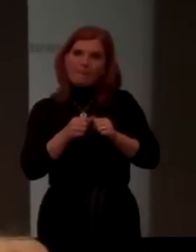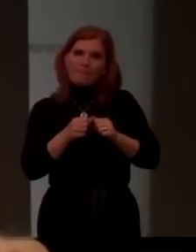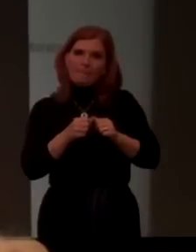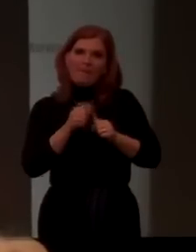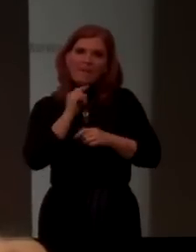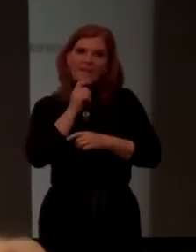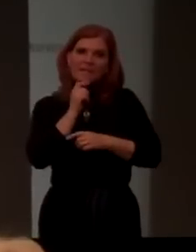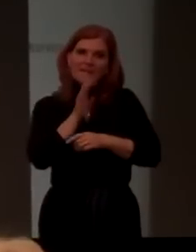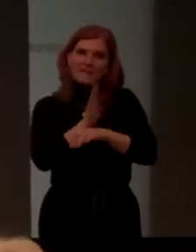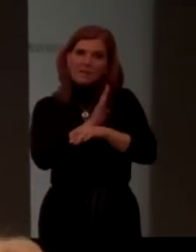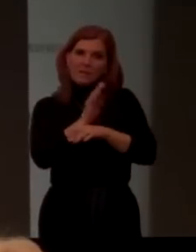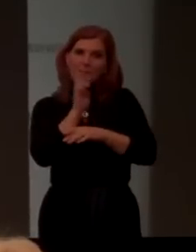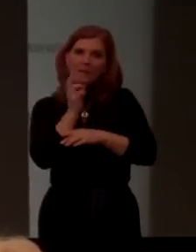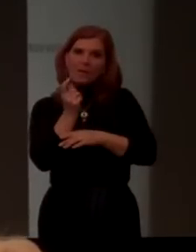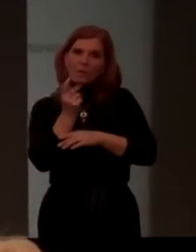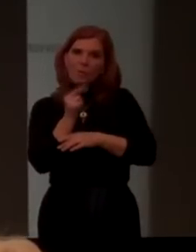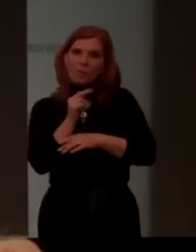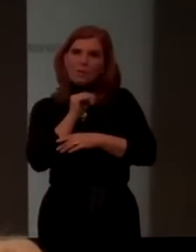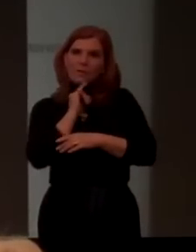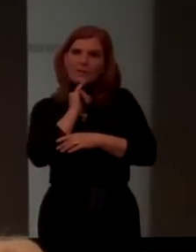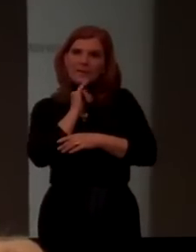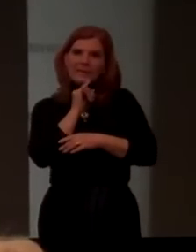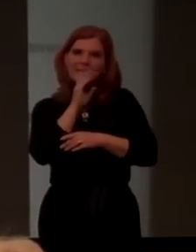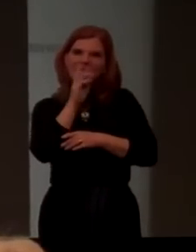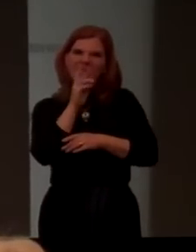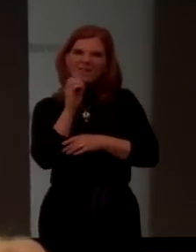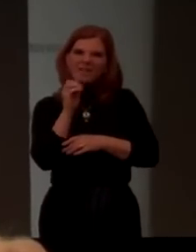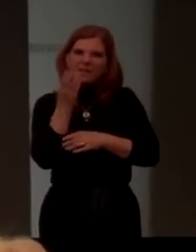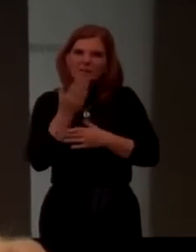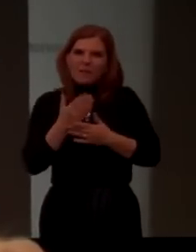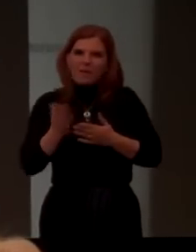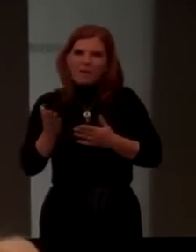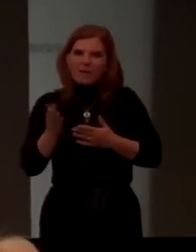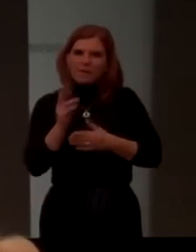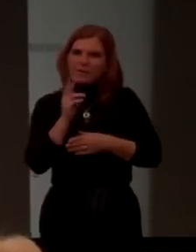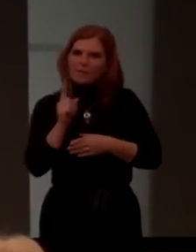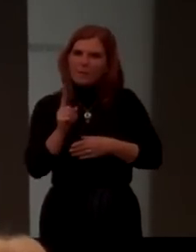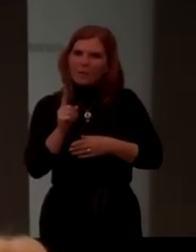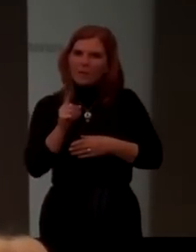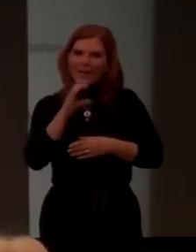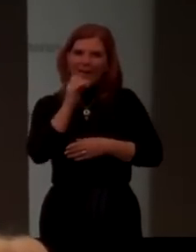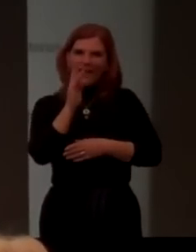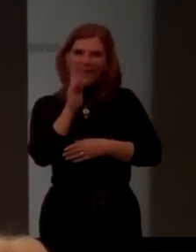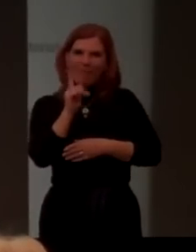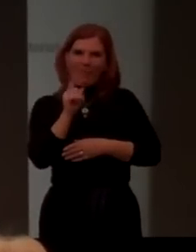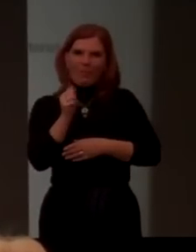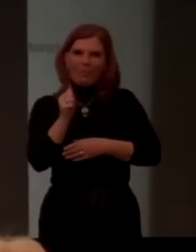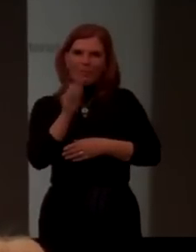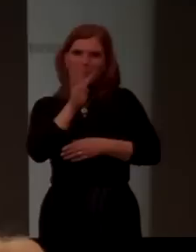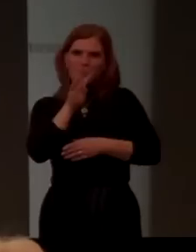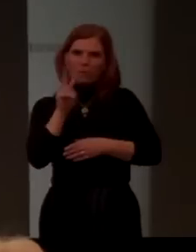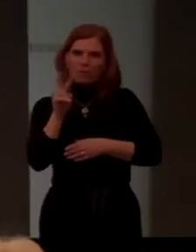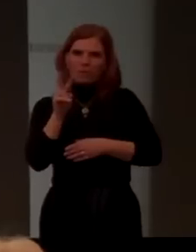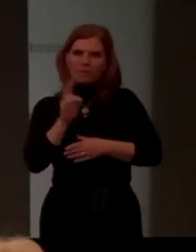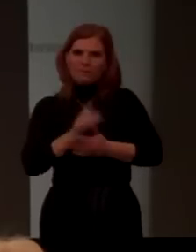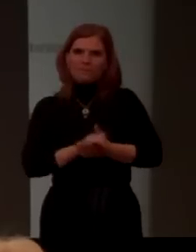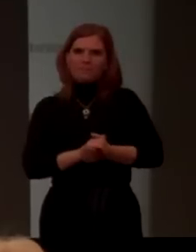the steel company in Weirton is 60-something, 61. Cabela's is 42.